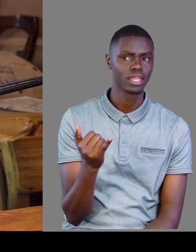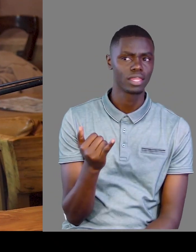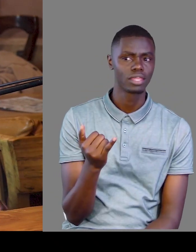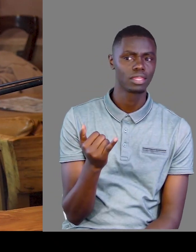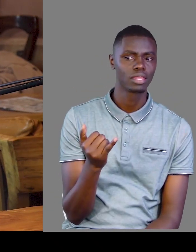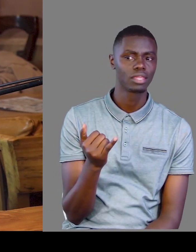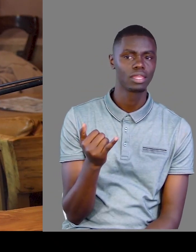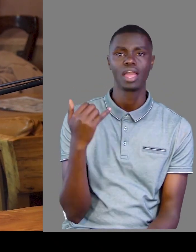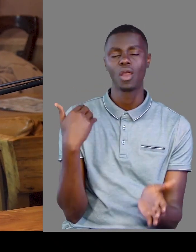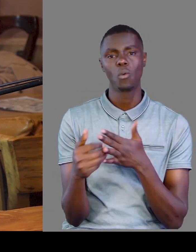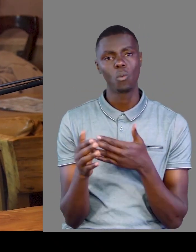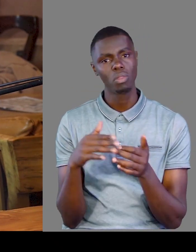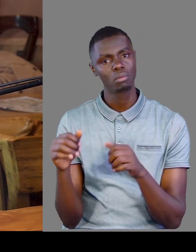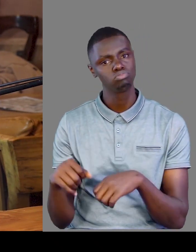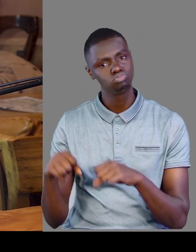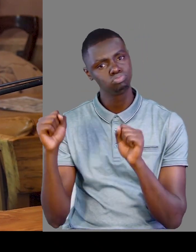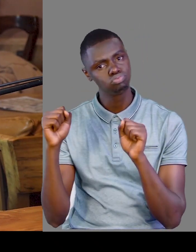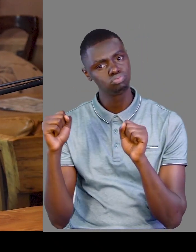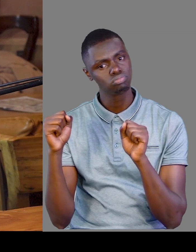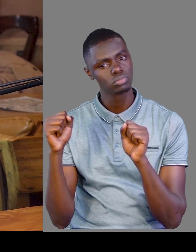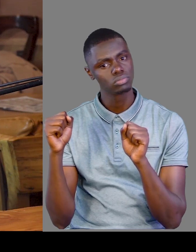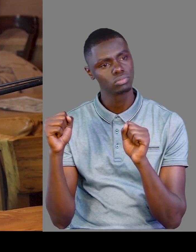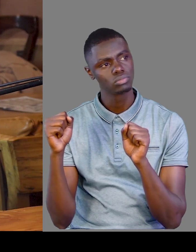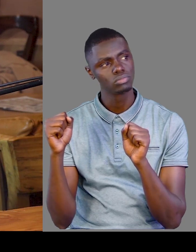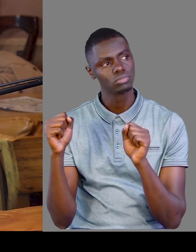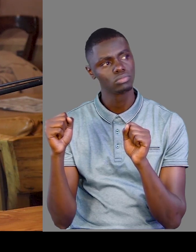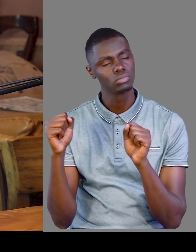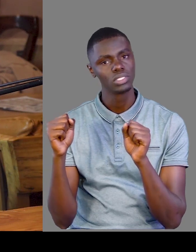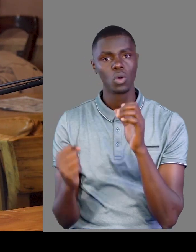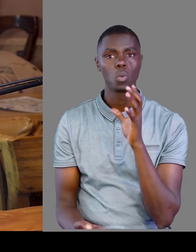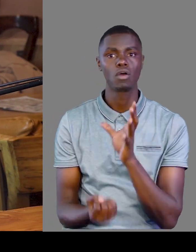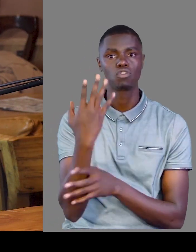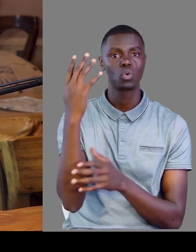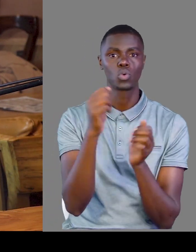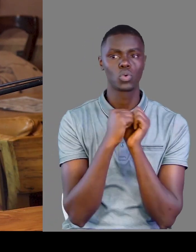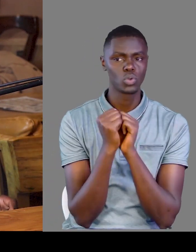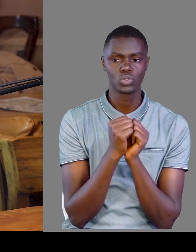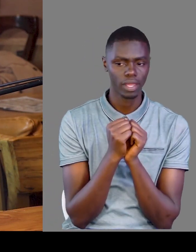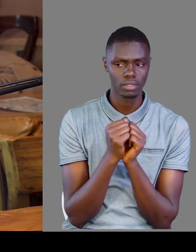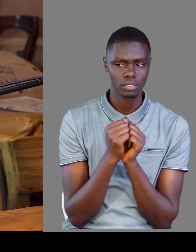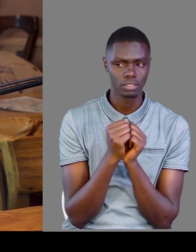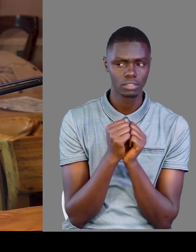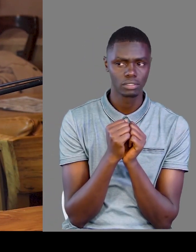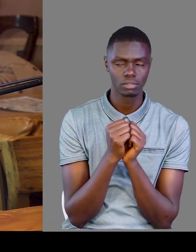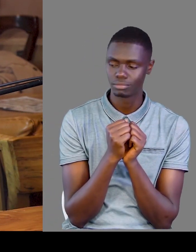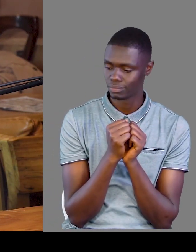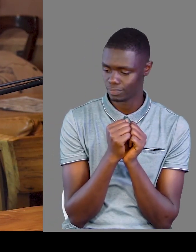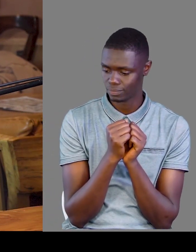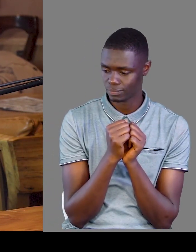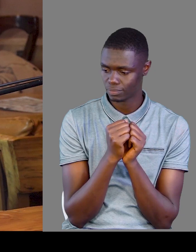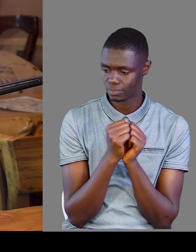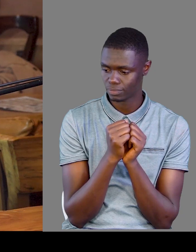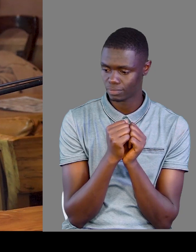whether he's your boss, ama nani, tumegrow na yeye, we've seen each other grow. He's